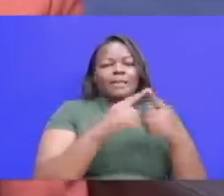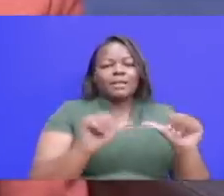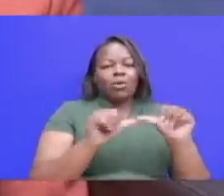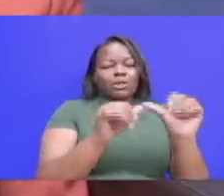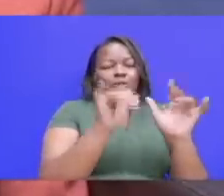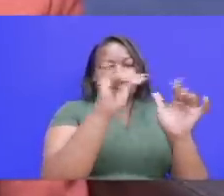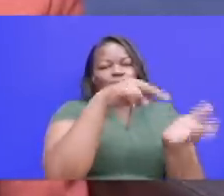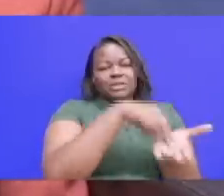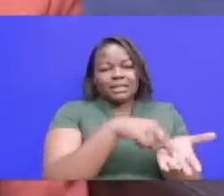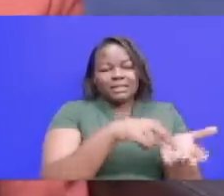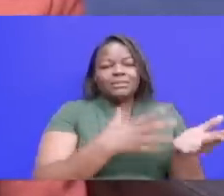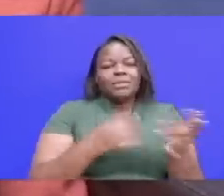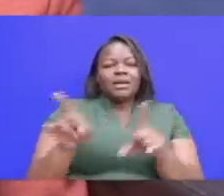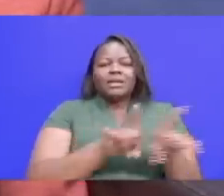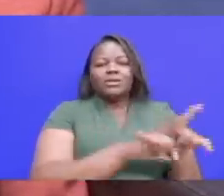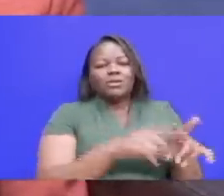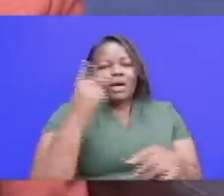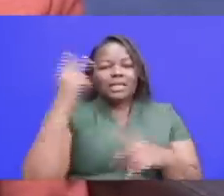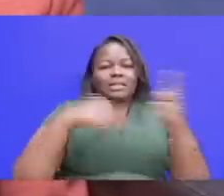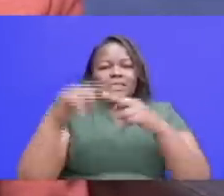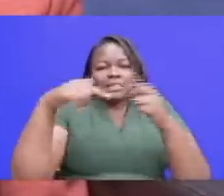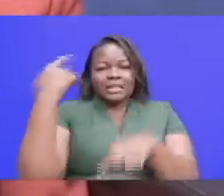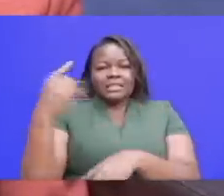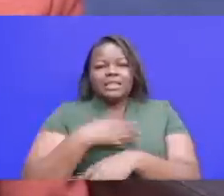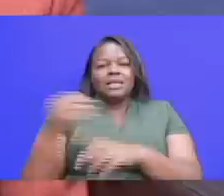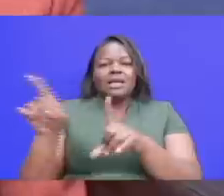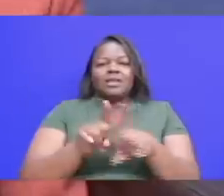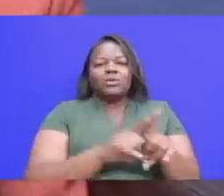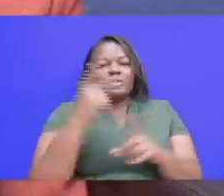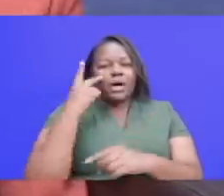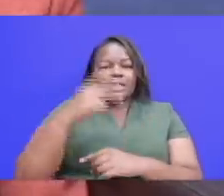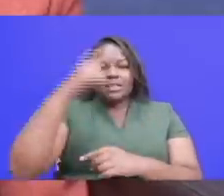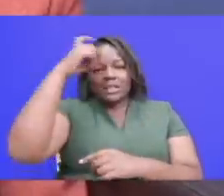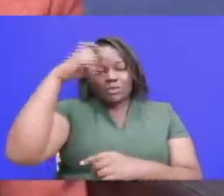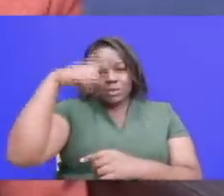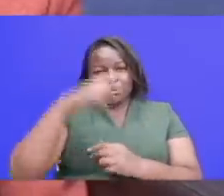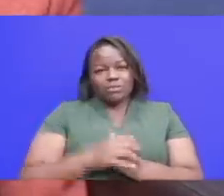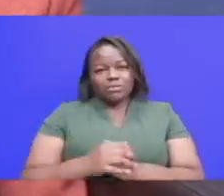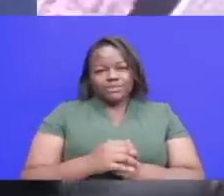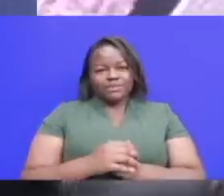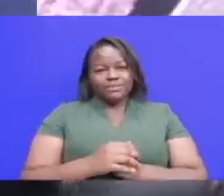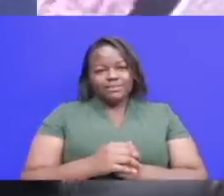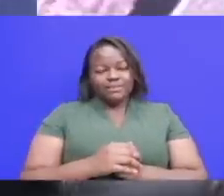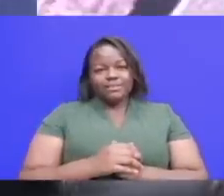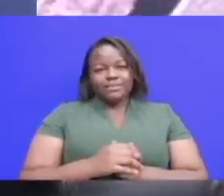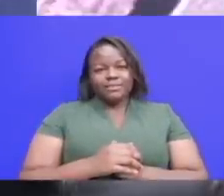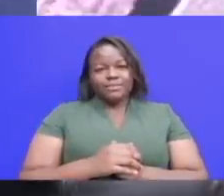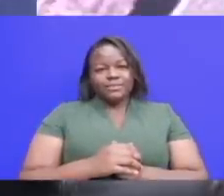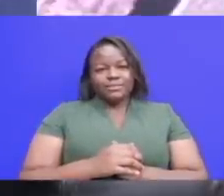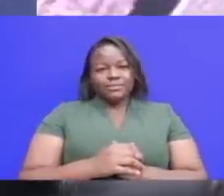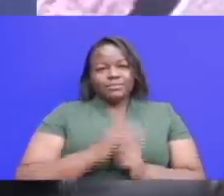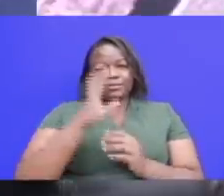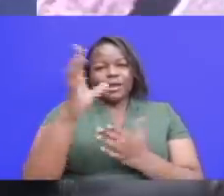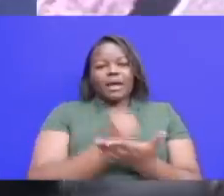I see success. I see wisdom. Wisdom. Yeah. Amen. Beloved viewer, I come